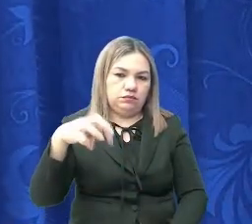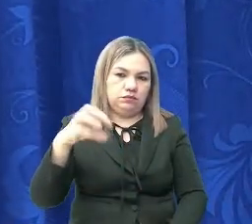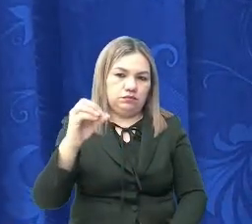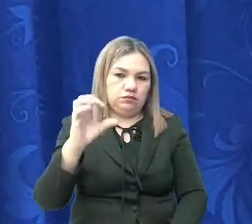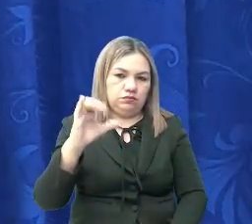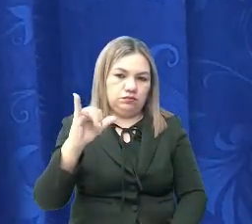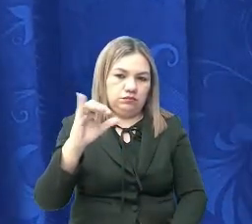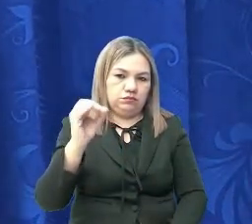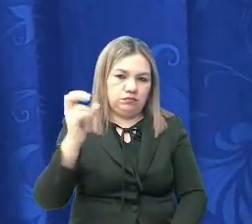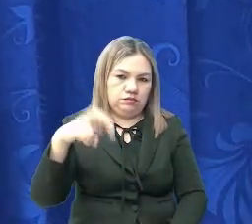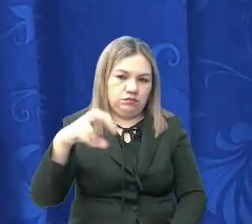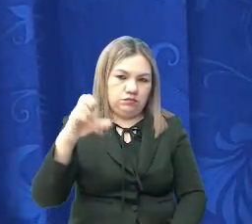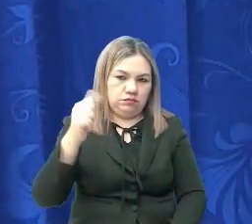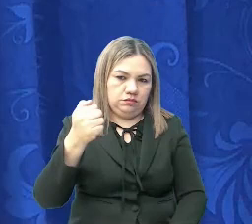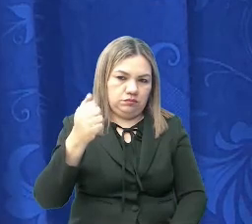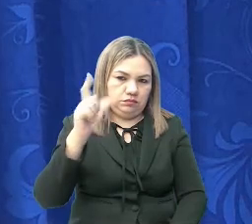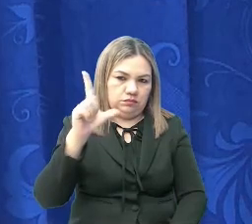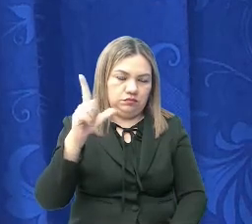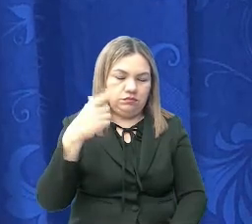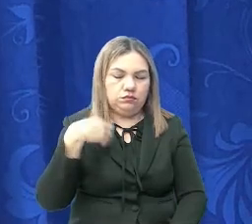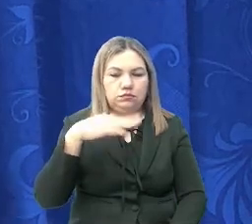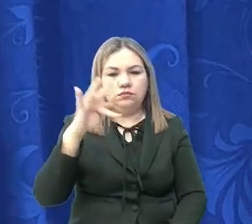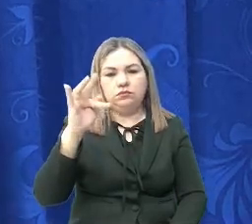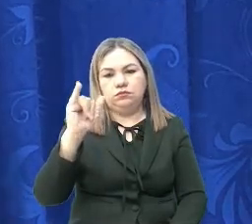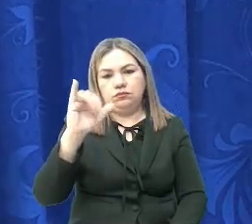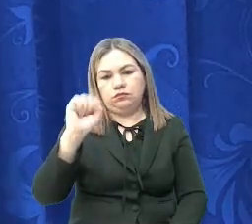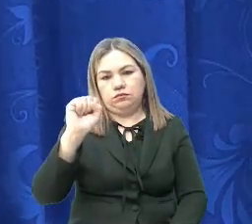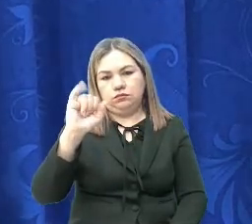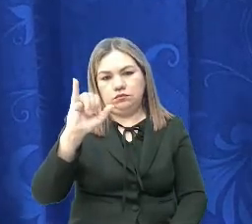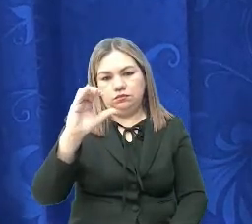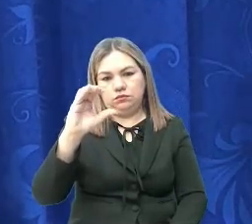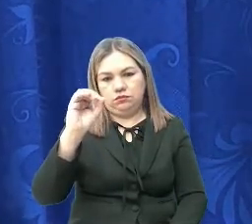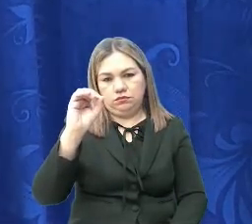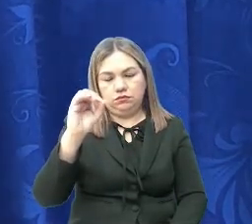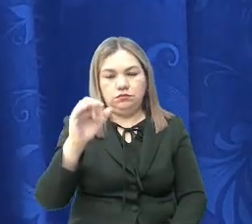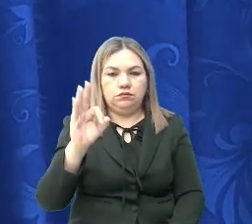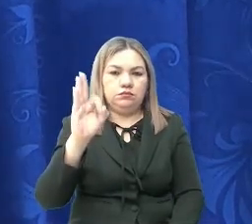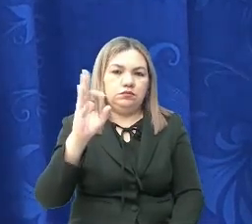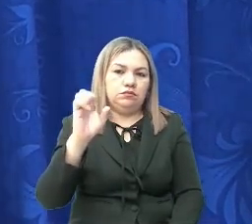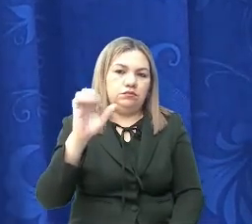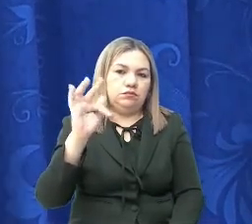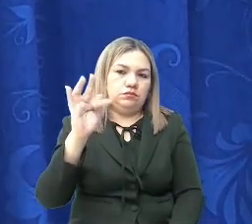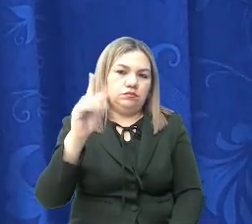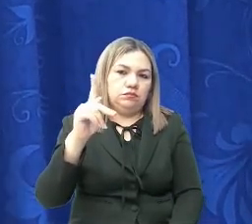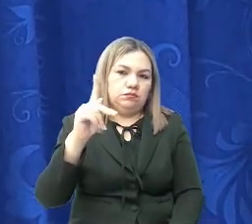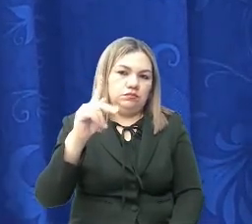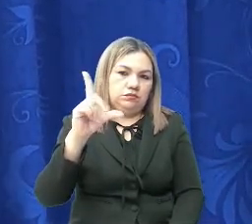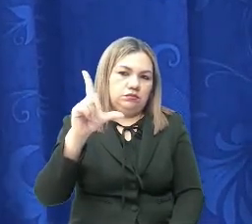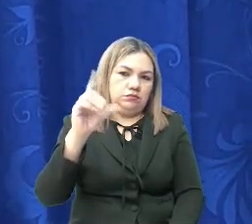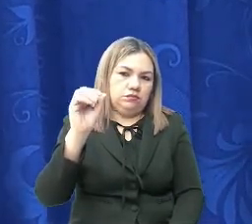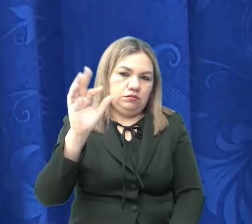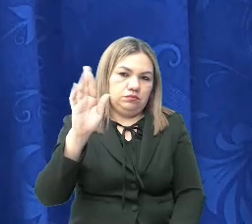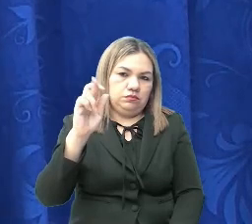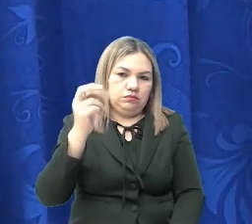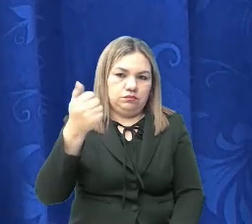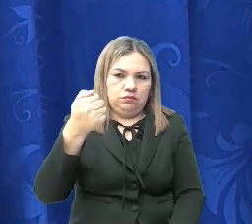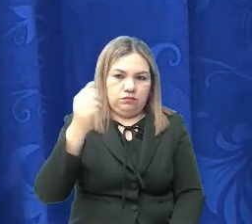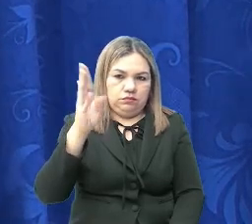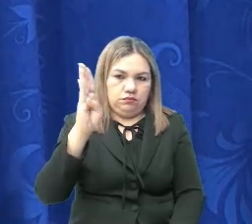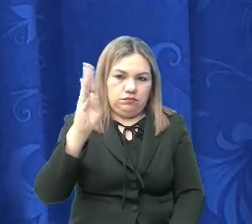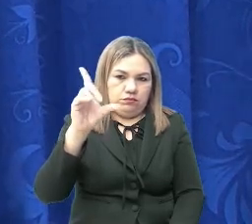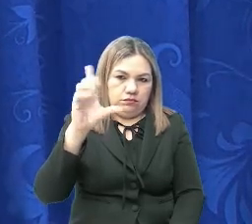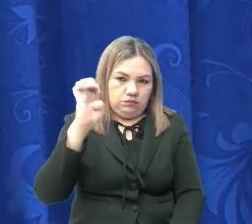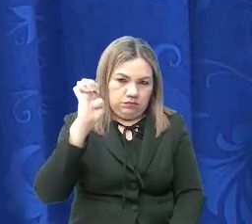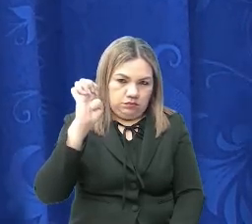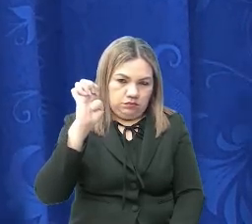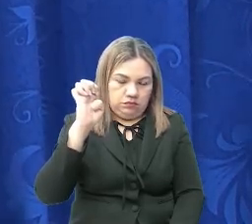emotionally, physical. They were in a defeated state.